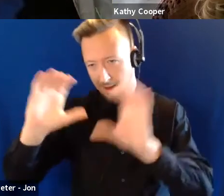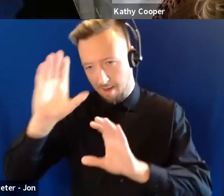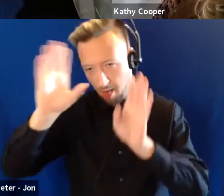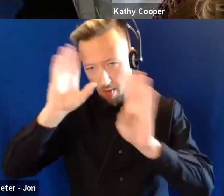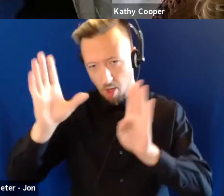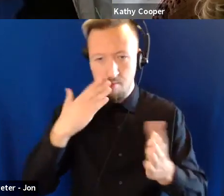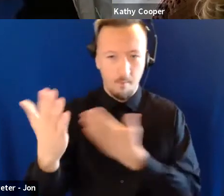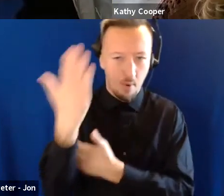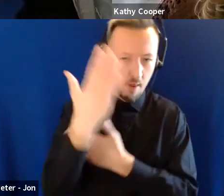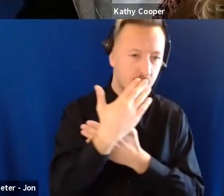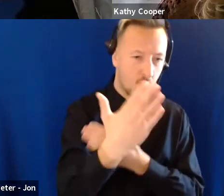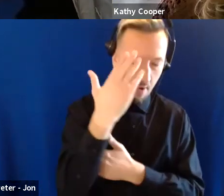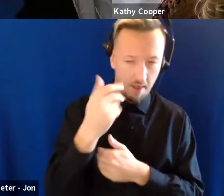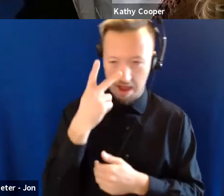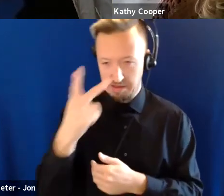the country. So